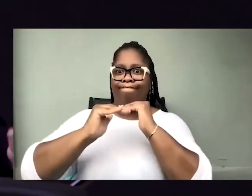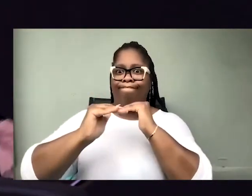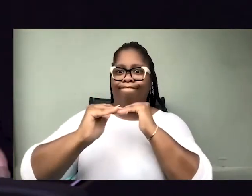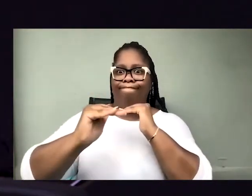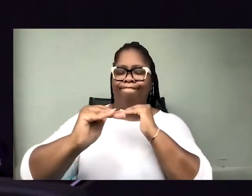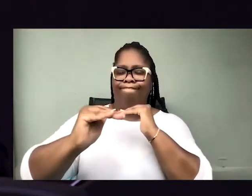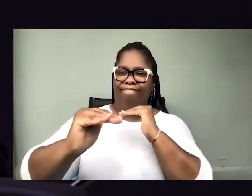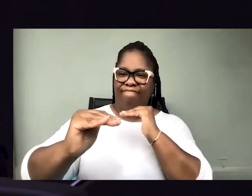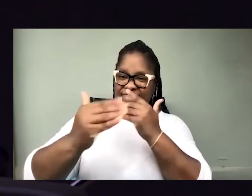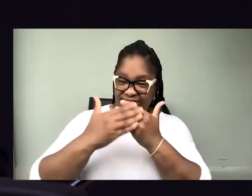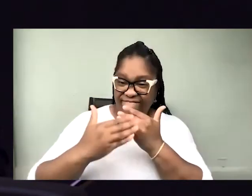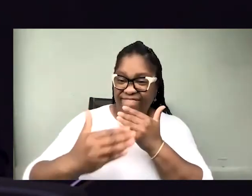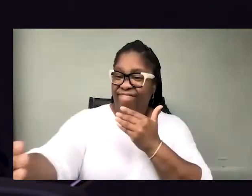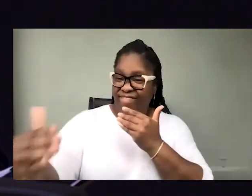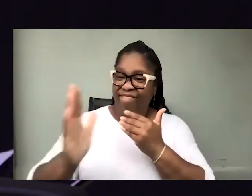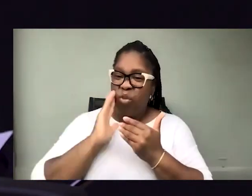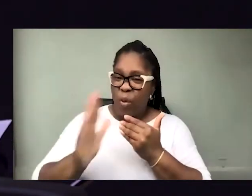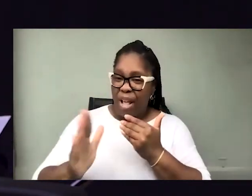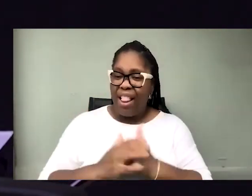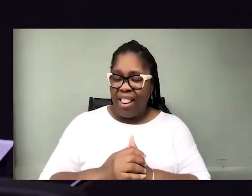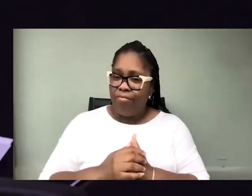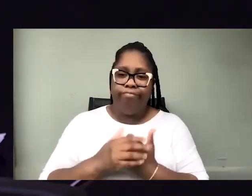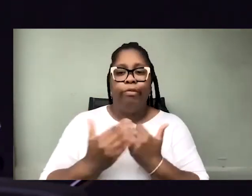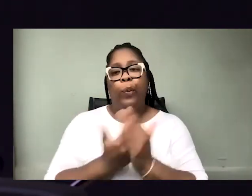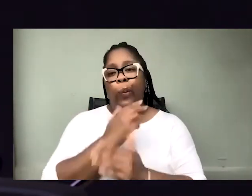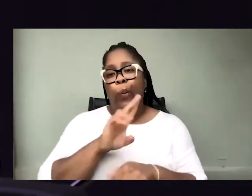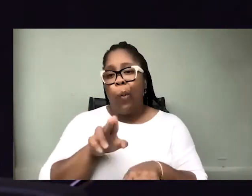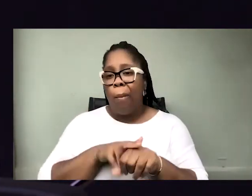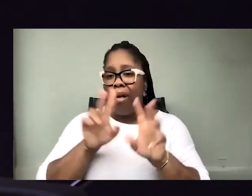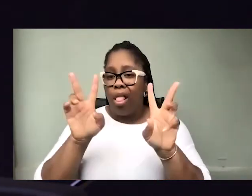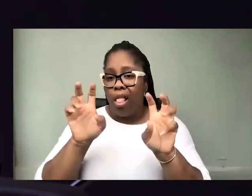for that new increased demand as though it is the new normal.